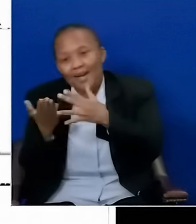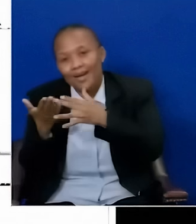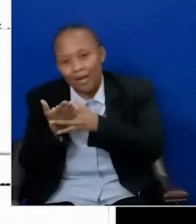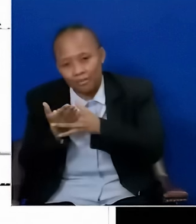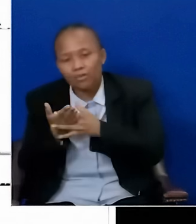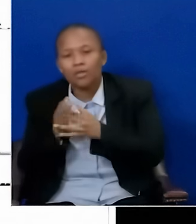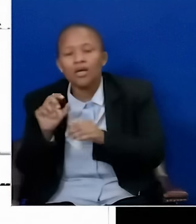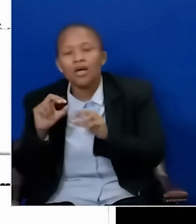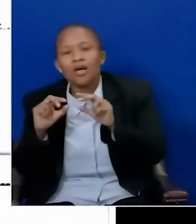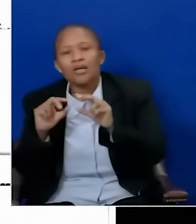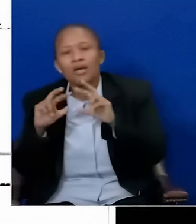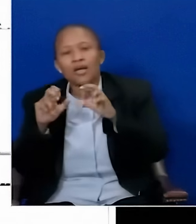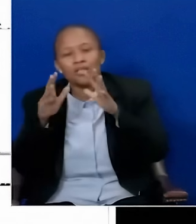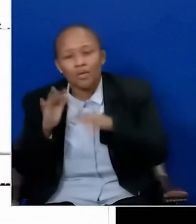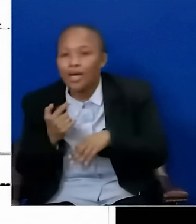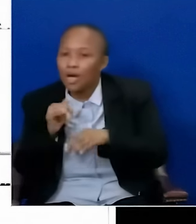a cartridge.